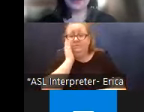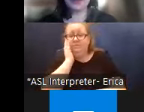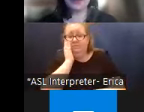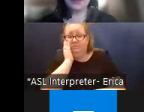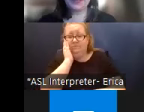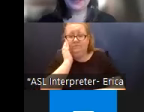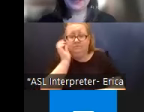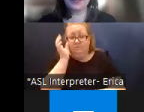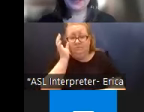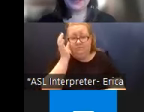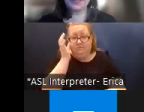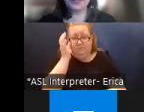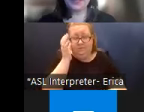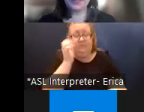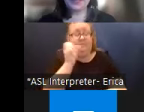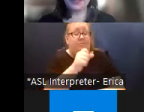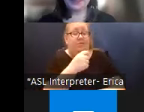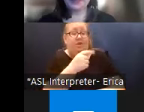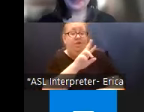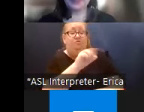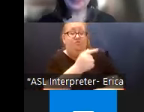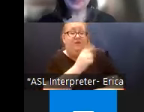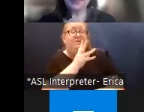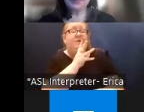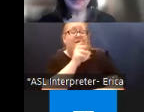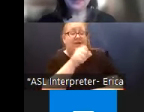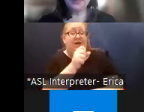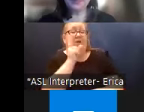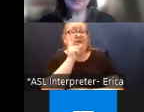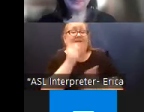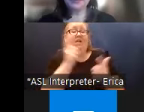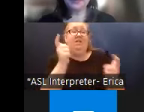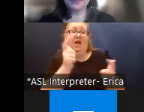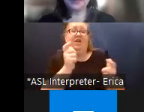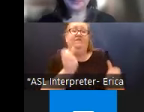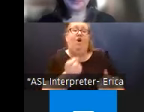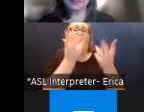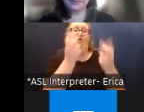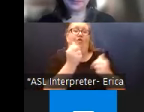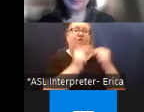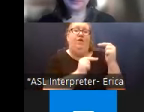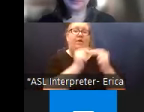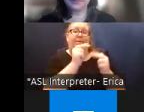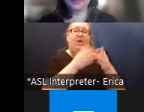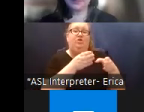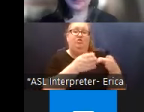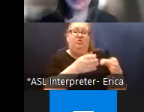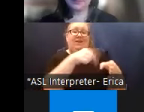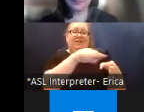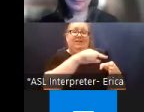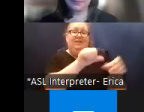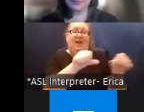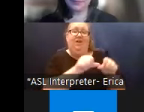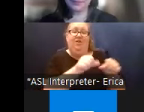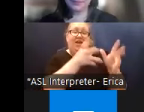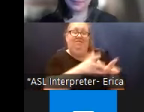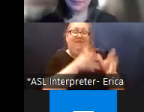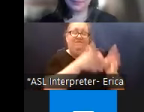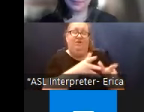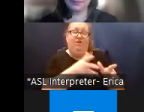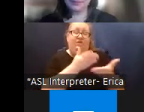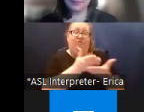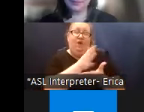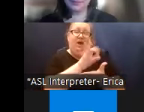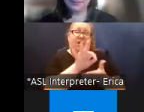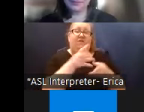Yeah, we do see a lot of overbuilt streets in this area and a lot of leftover right-of-way spaces that are controlled